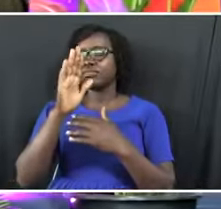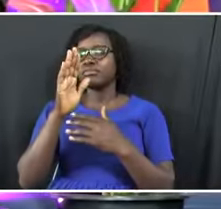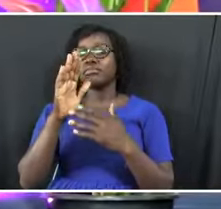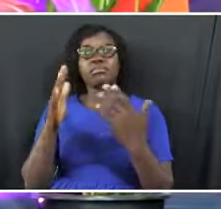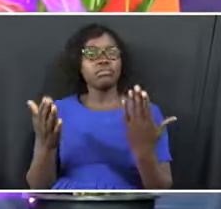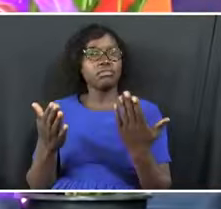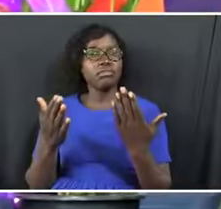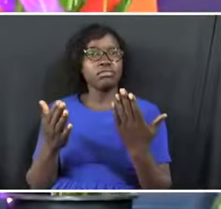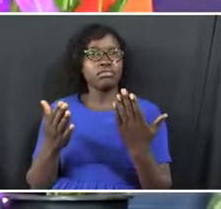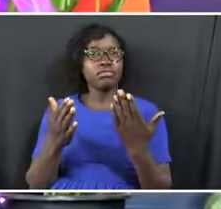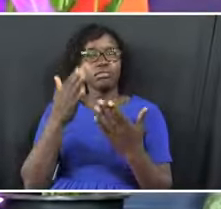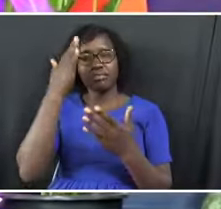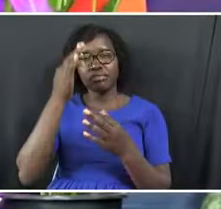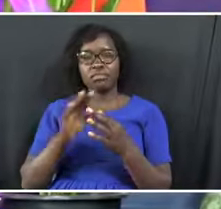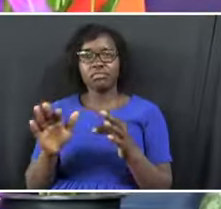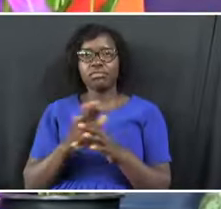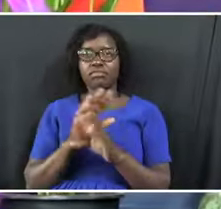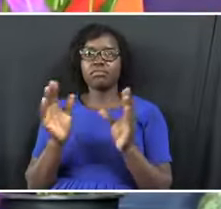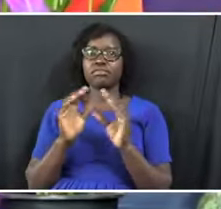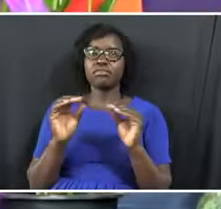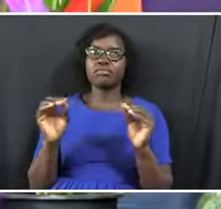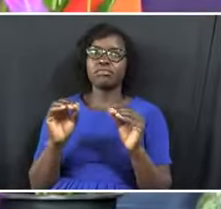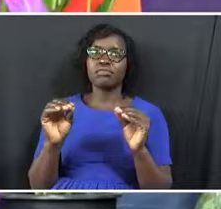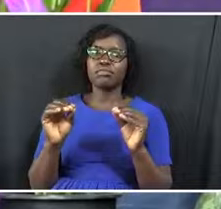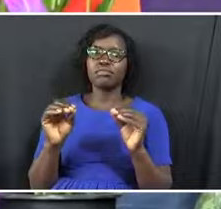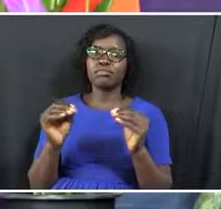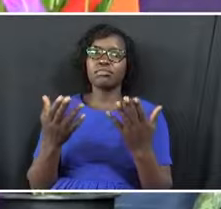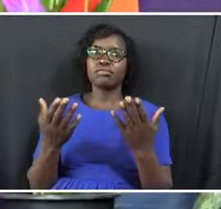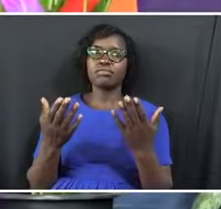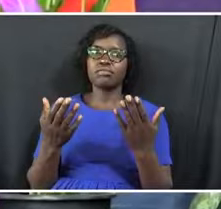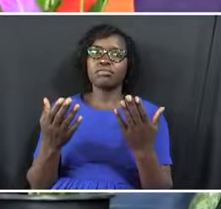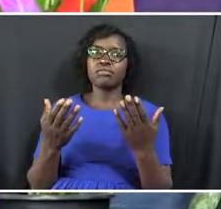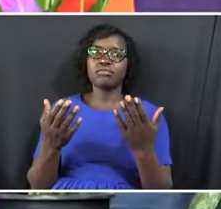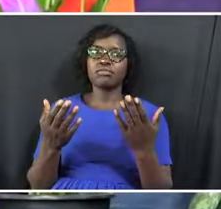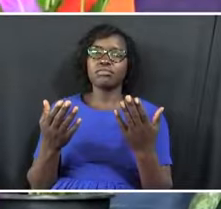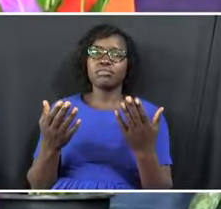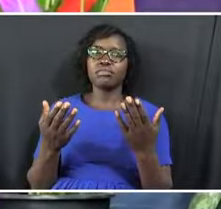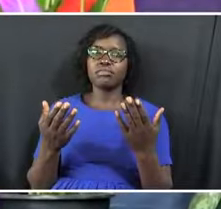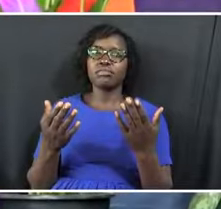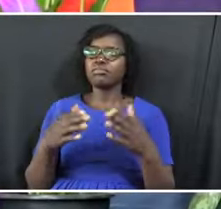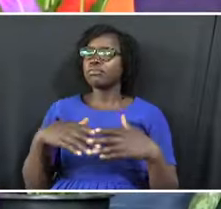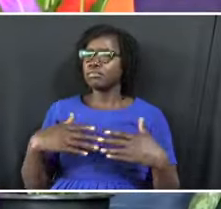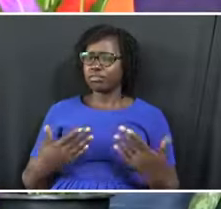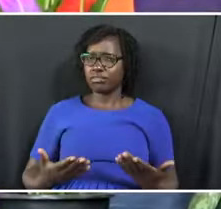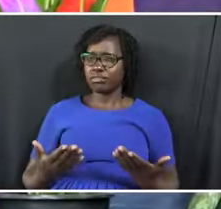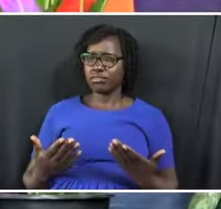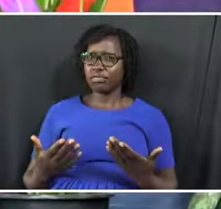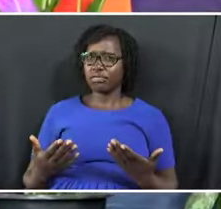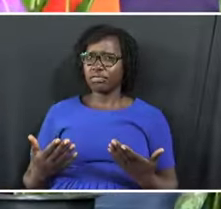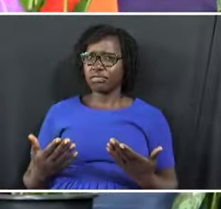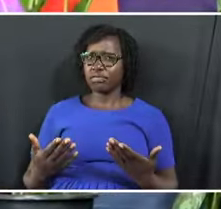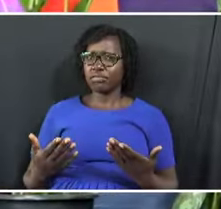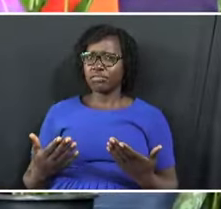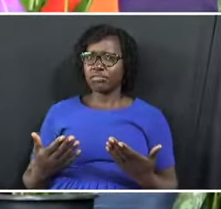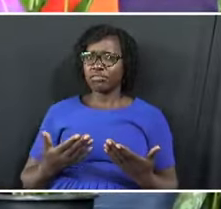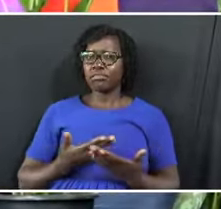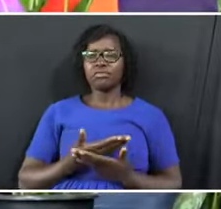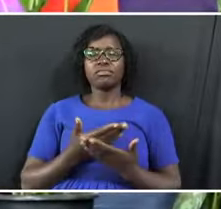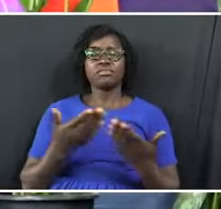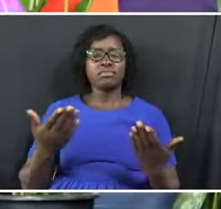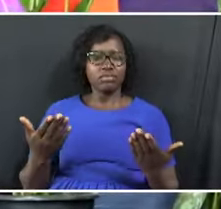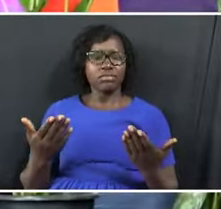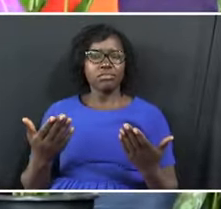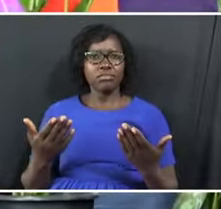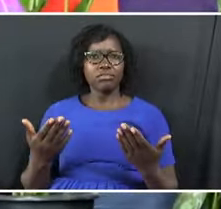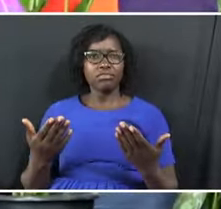of your unfaithfulness, irrespective of how you have been handling what God,